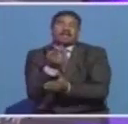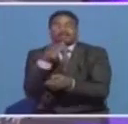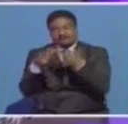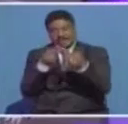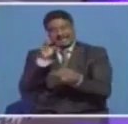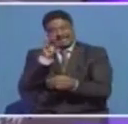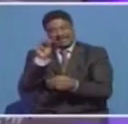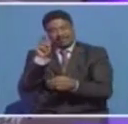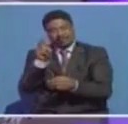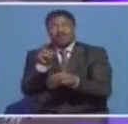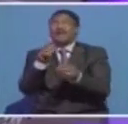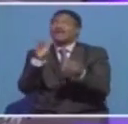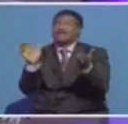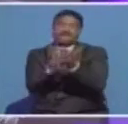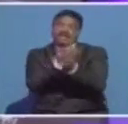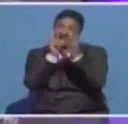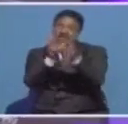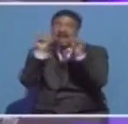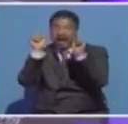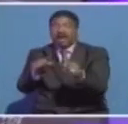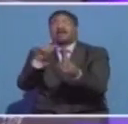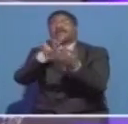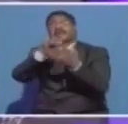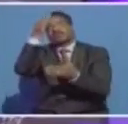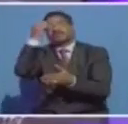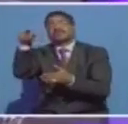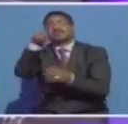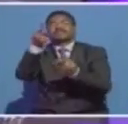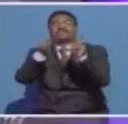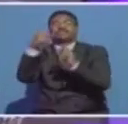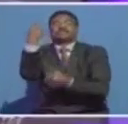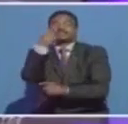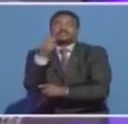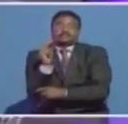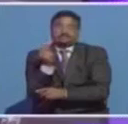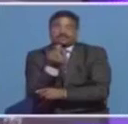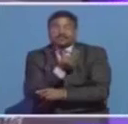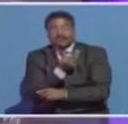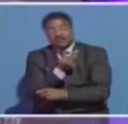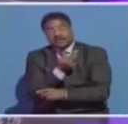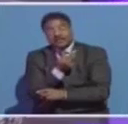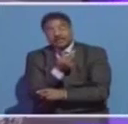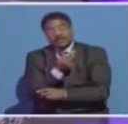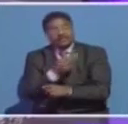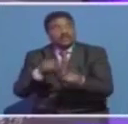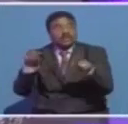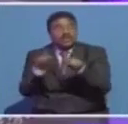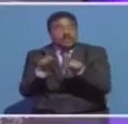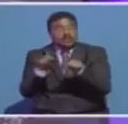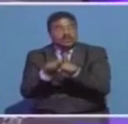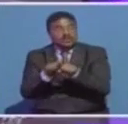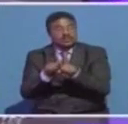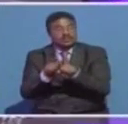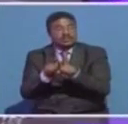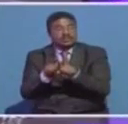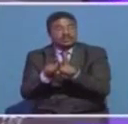than how Ministry of Transport would normally respond. But these are things that can also be acquired